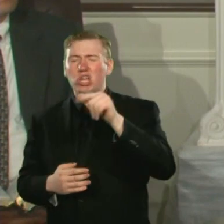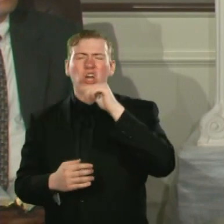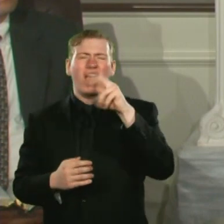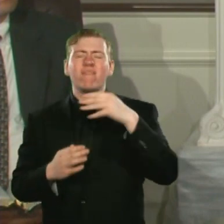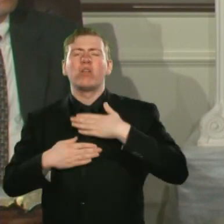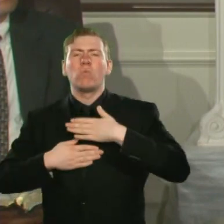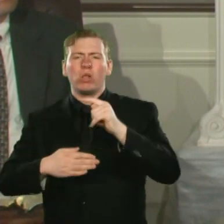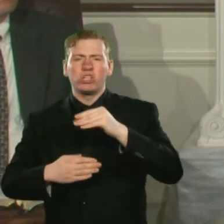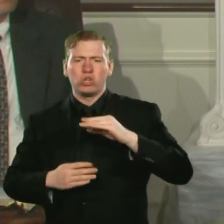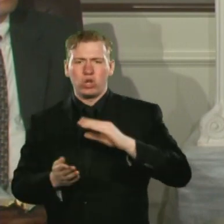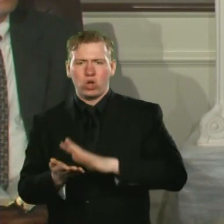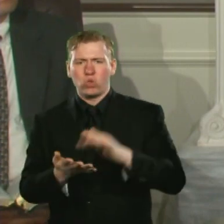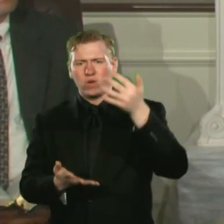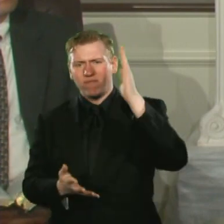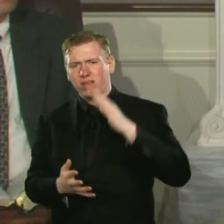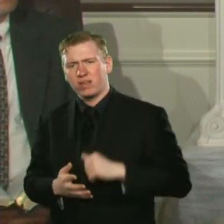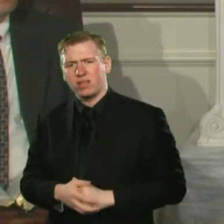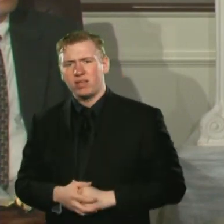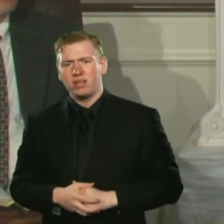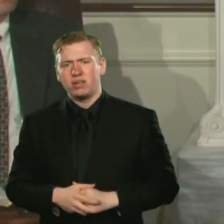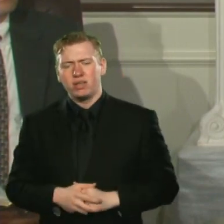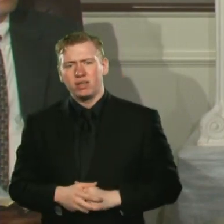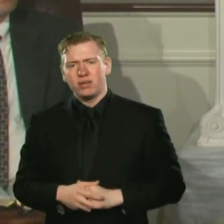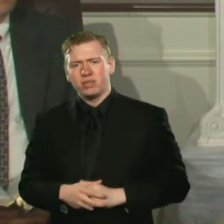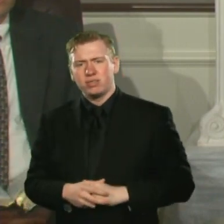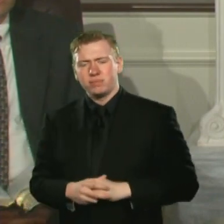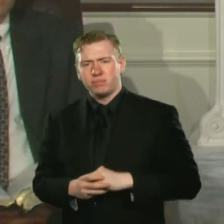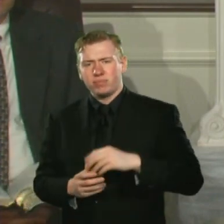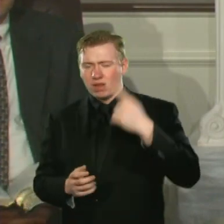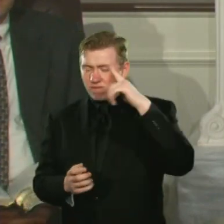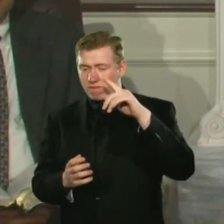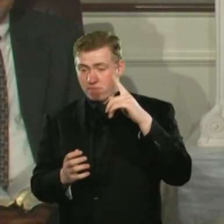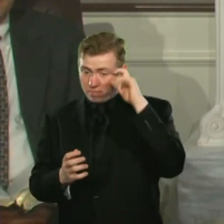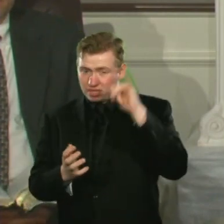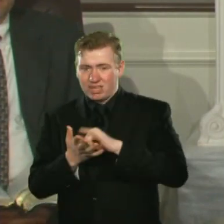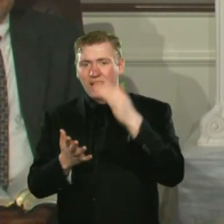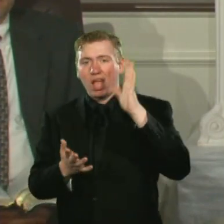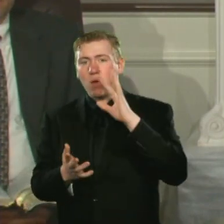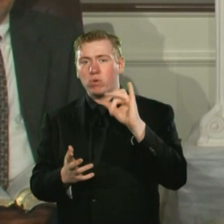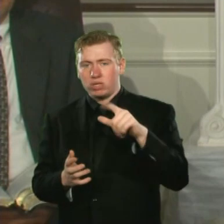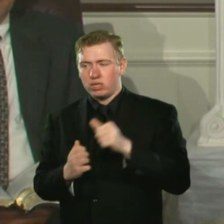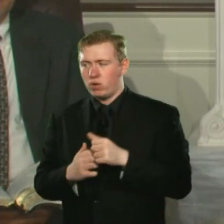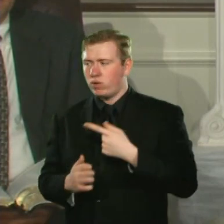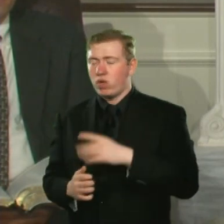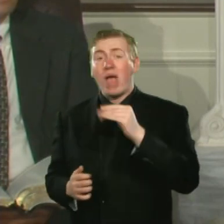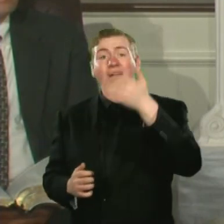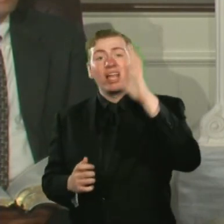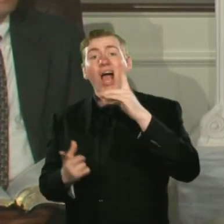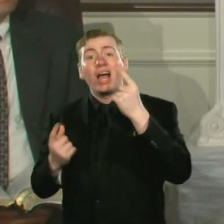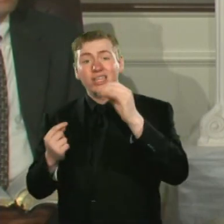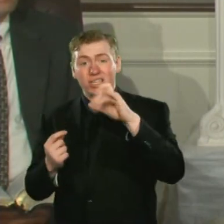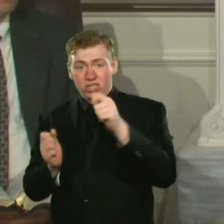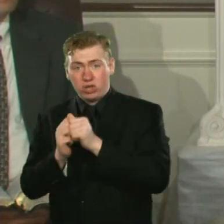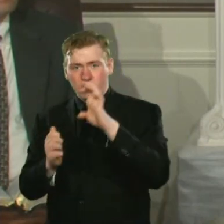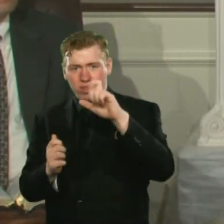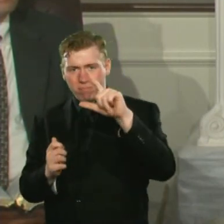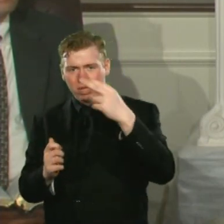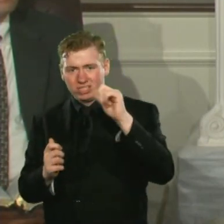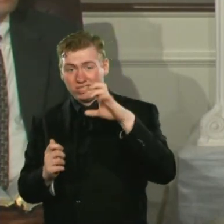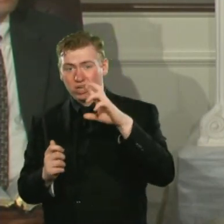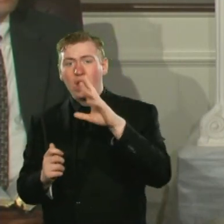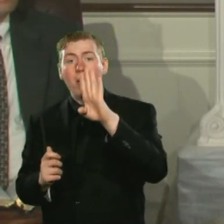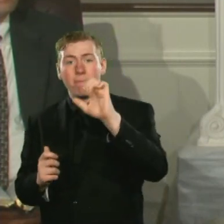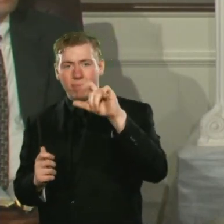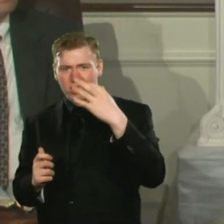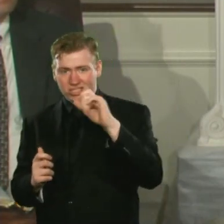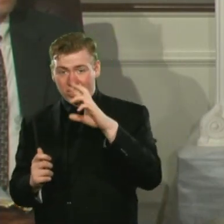to glorify God for that. He said, as a result of that, God's going to deal with you. And God dealt with Belshazzar. He passed away. God dealt with